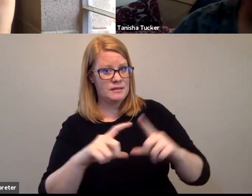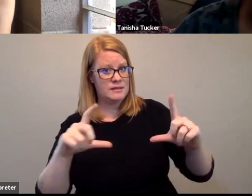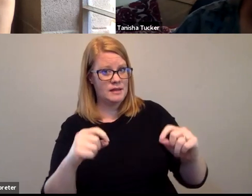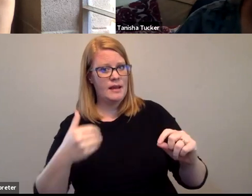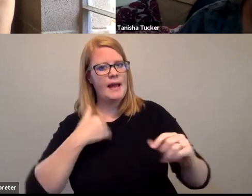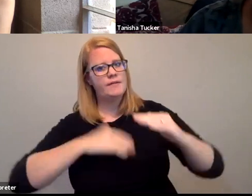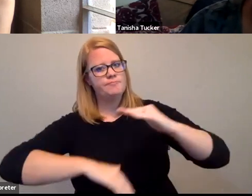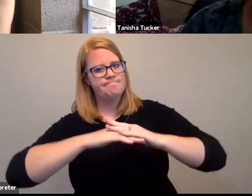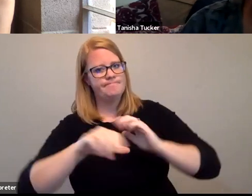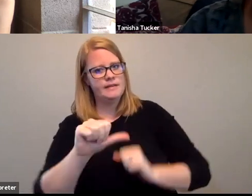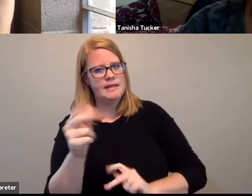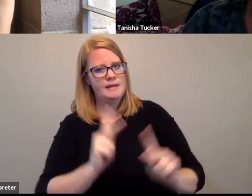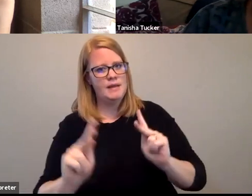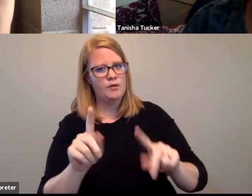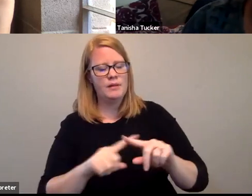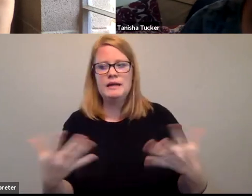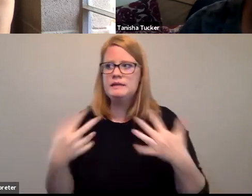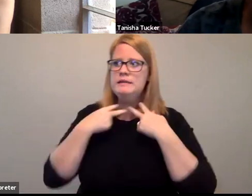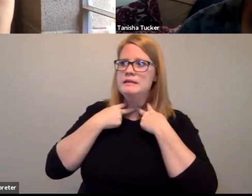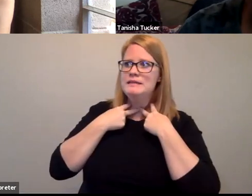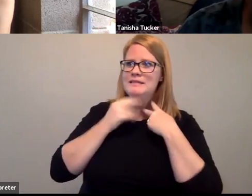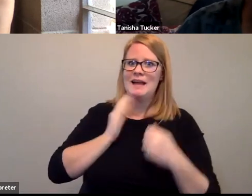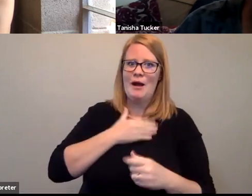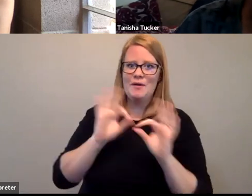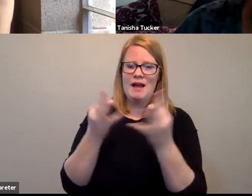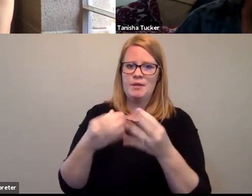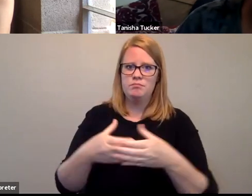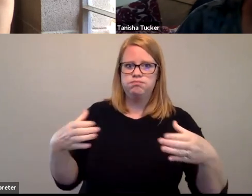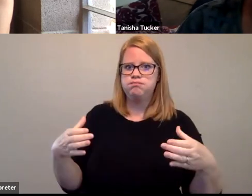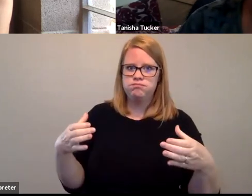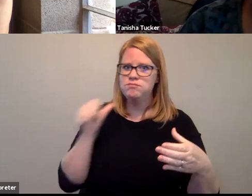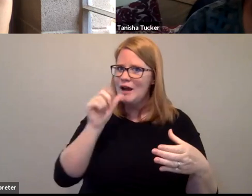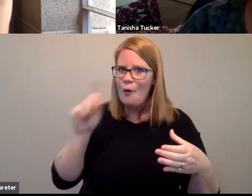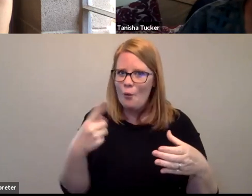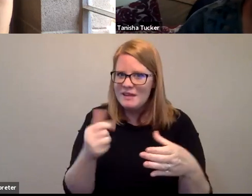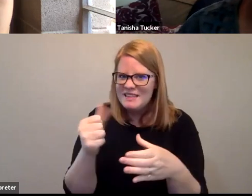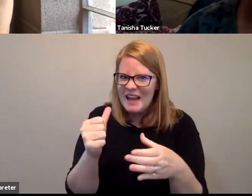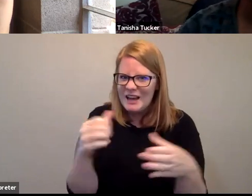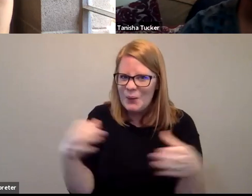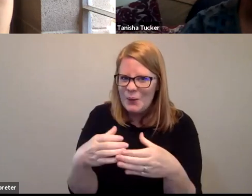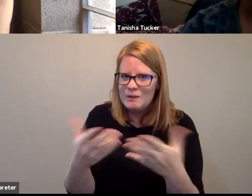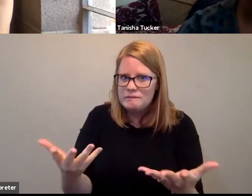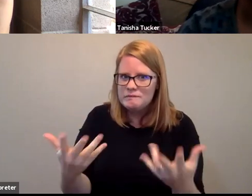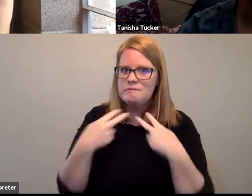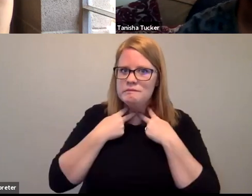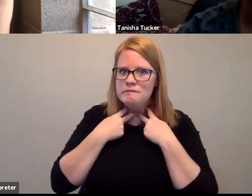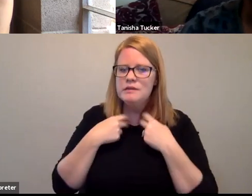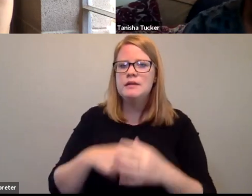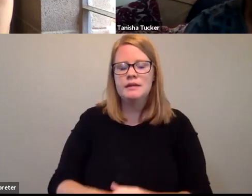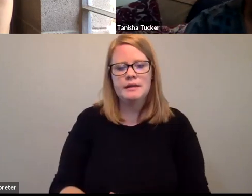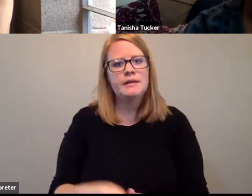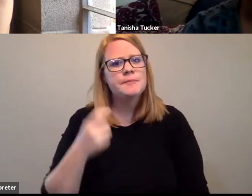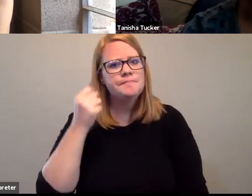with us as a family, that's, you know, we're larger than 10 people. So, you know, these groups that come out there, sometimes it's